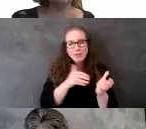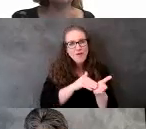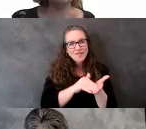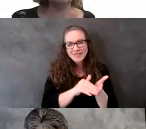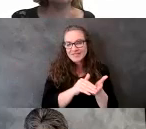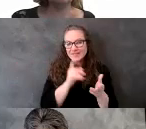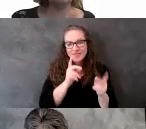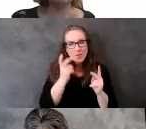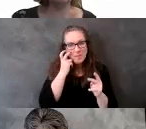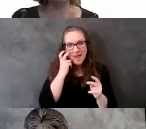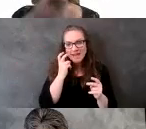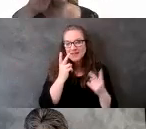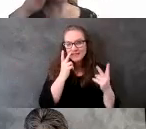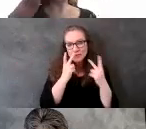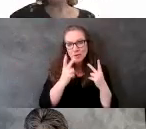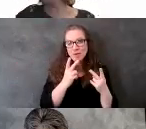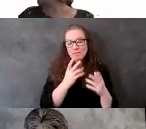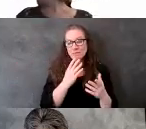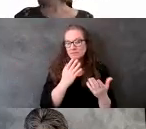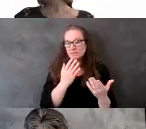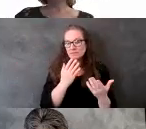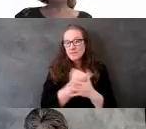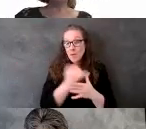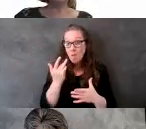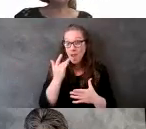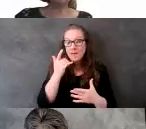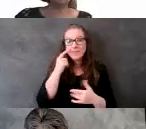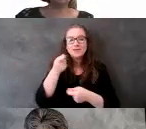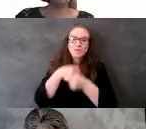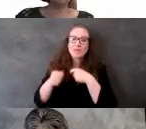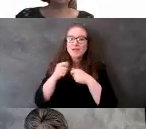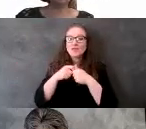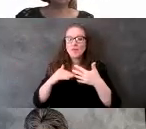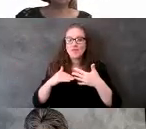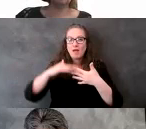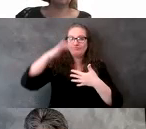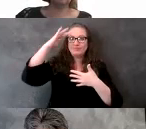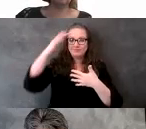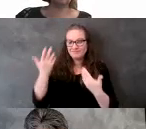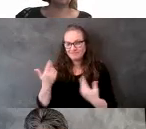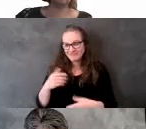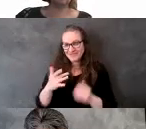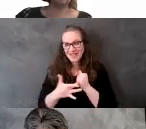people who are blind and visually impaired because it's being replaced by some of the technology we just described.